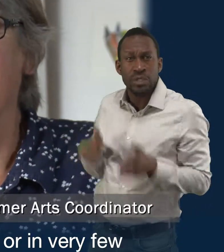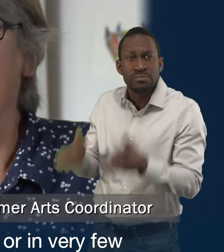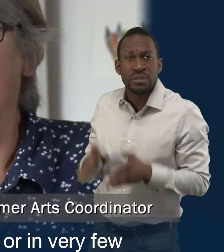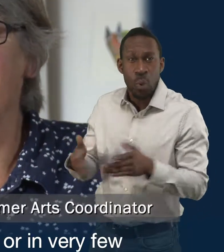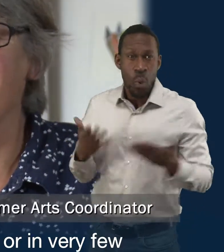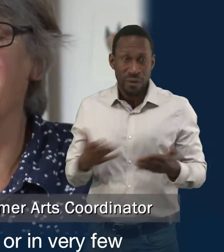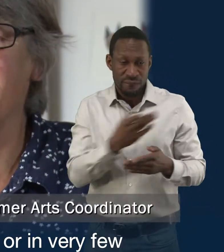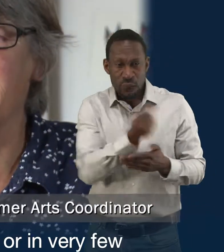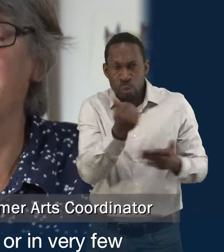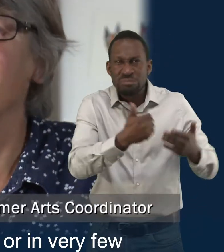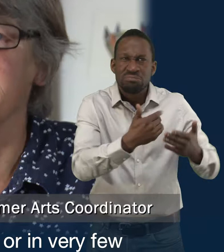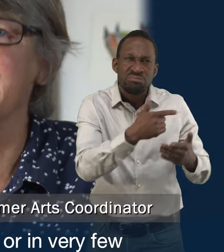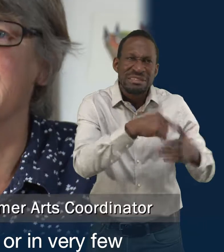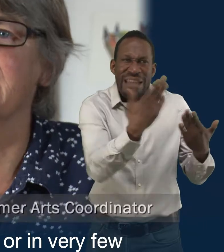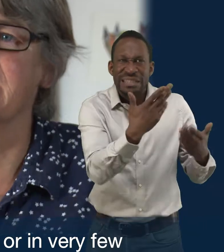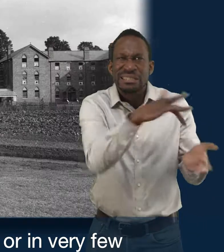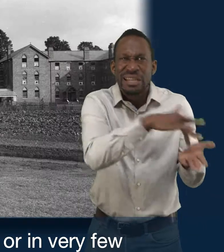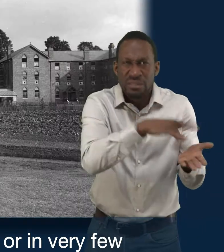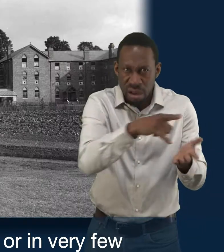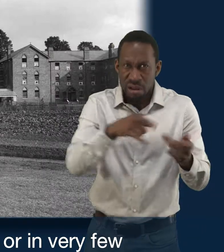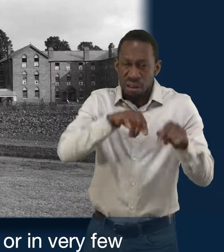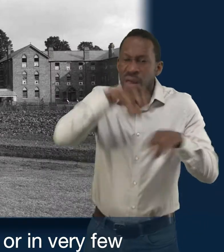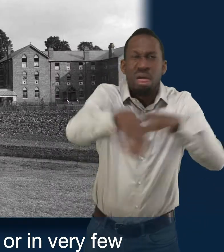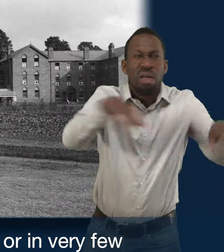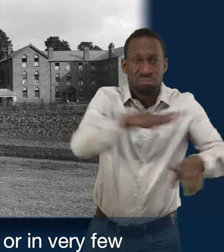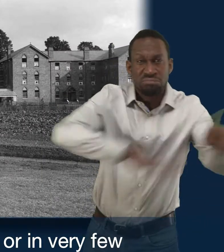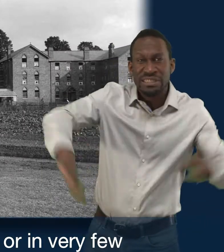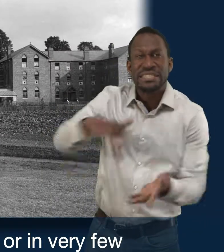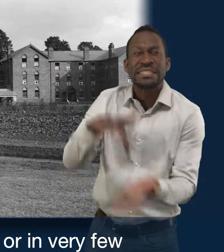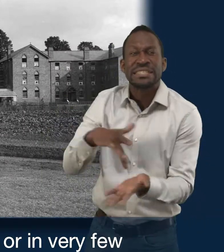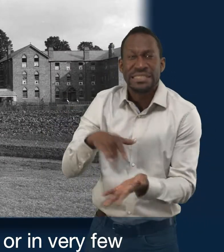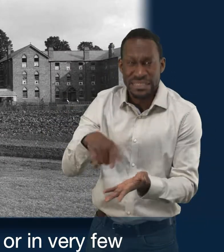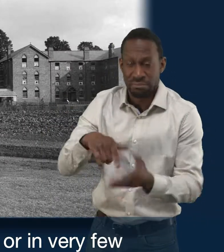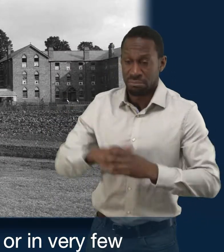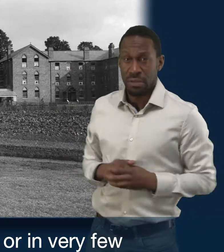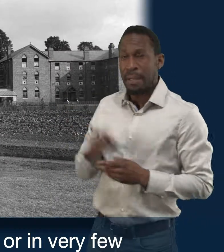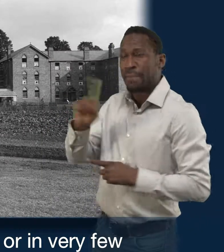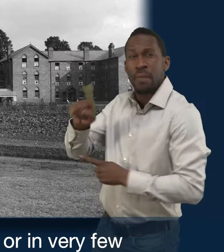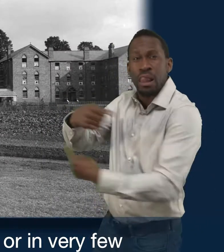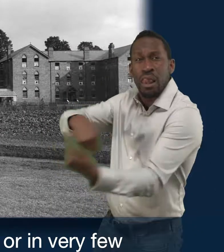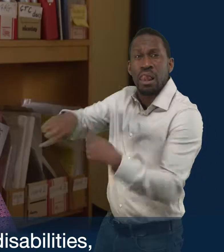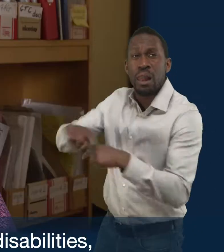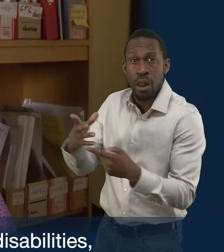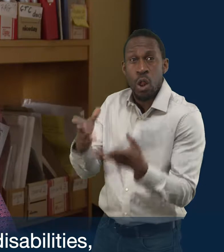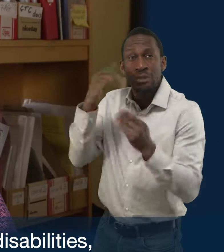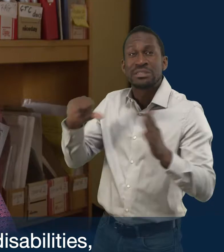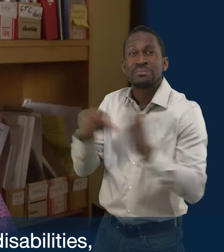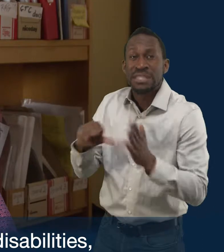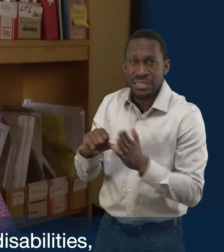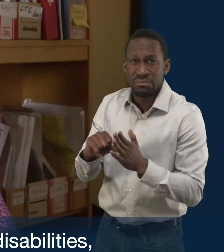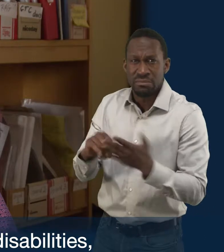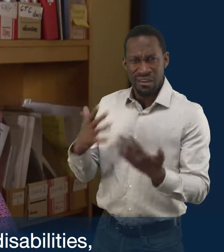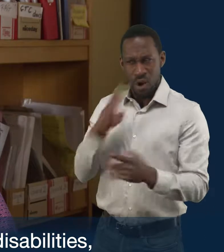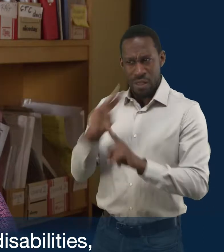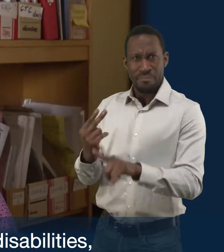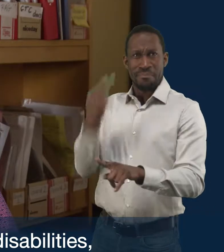in very few day centres scattered on the outskirts of the city. People with learning